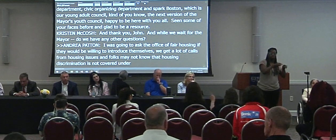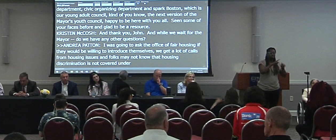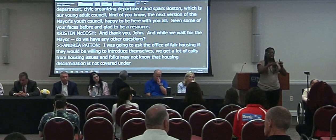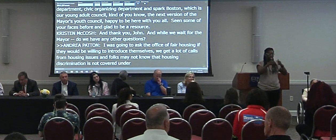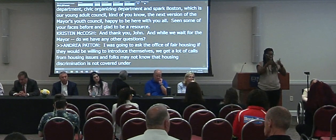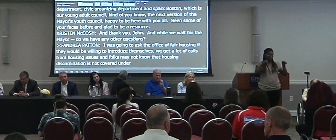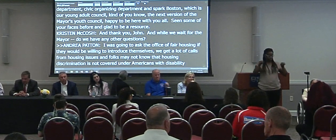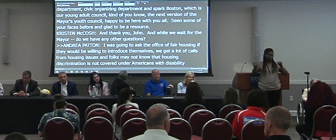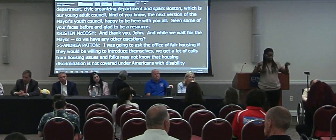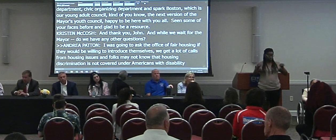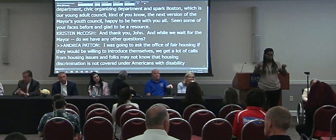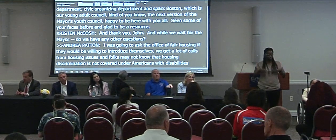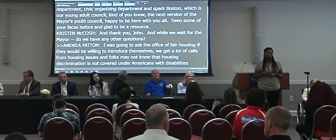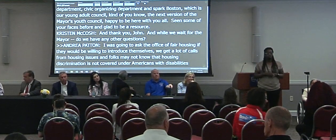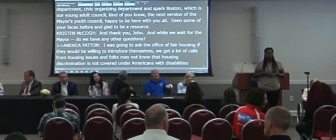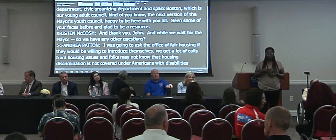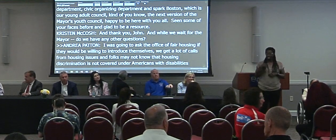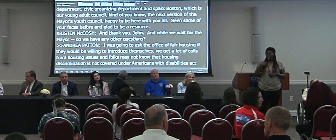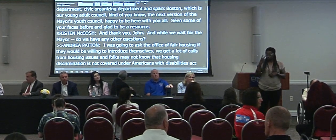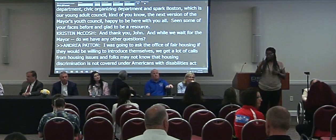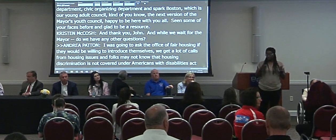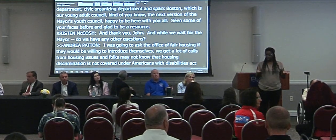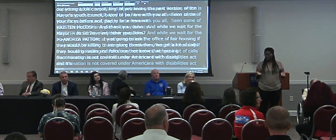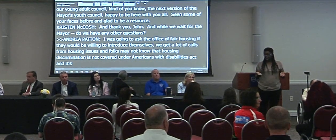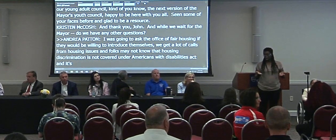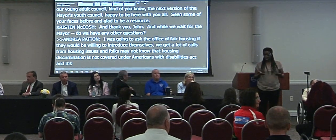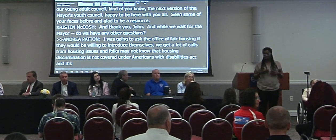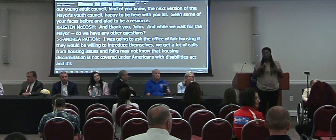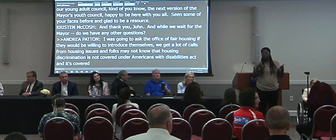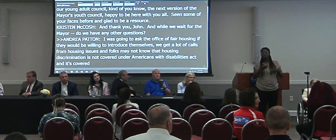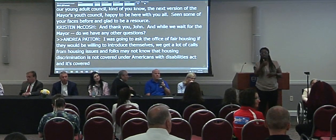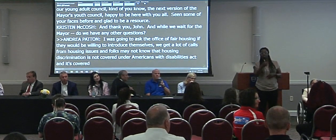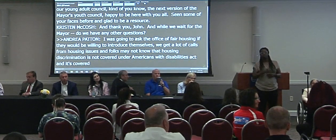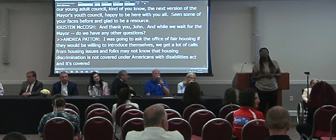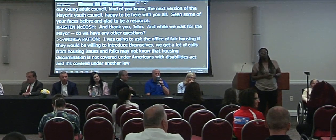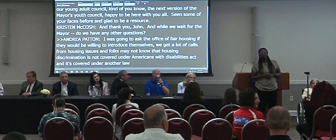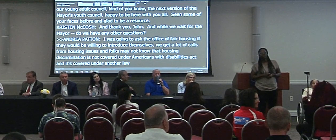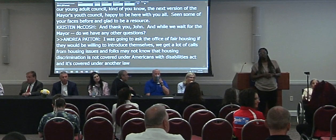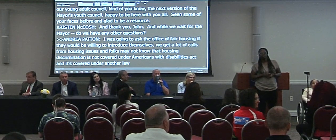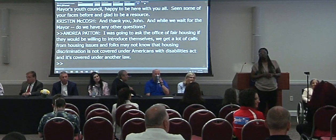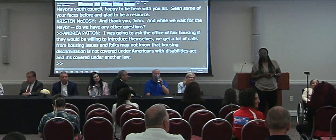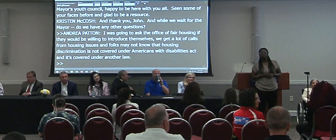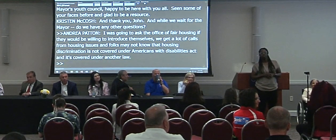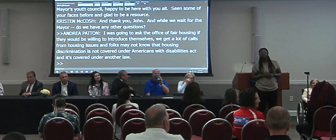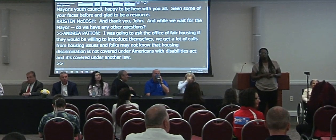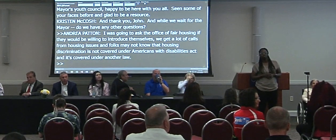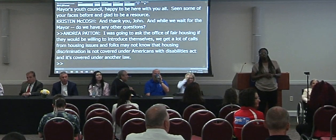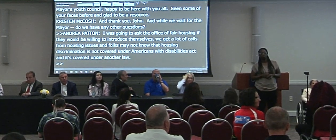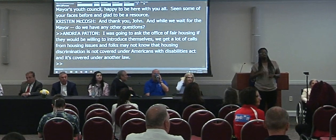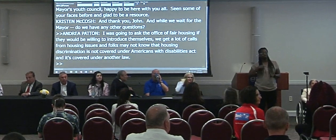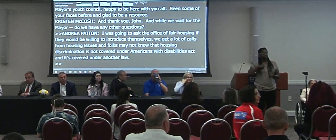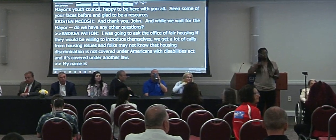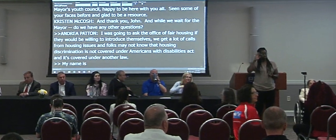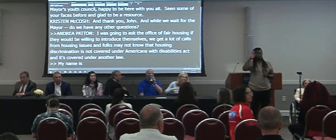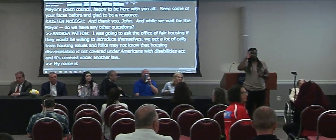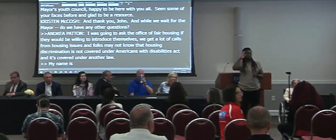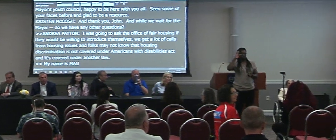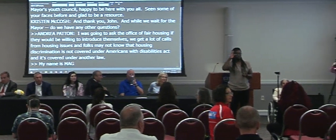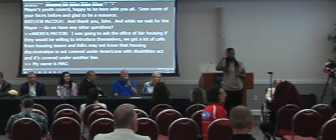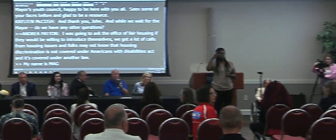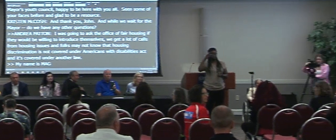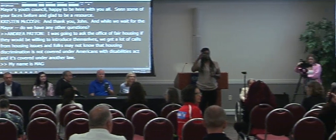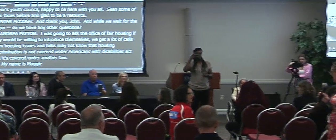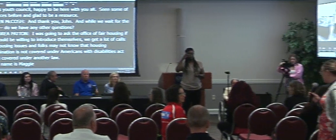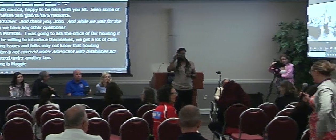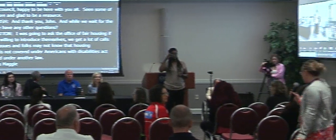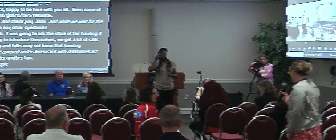mind introducing yourselves. Hi, everybody. I'm not used to using one of these. My name is Maggie Callahan. I am one of our senior investigators